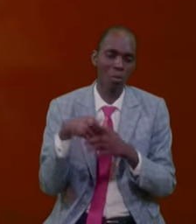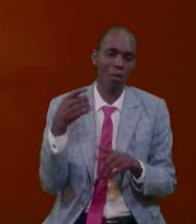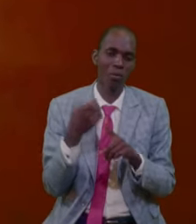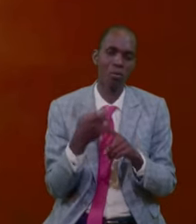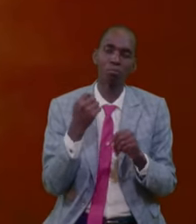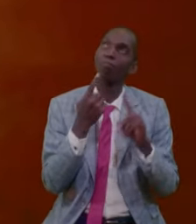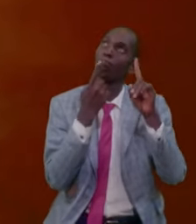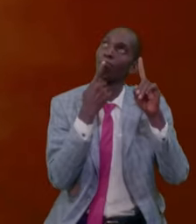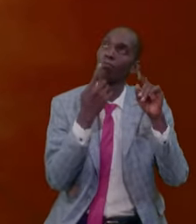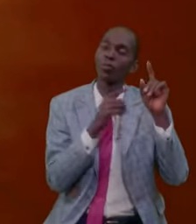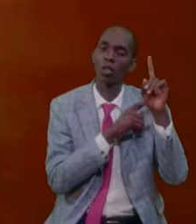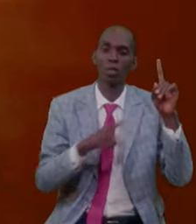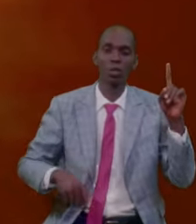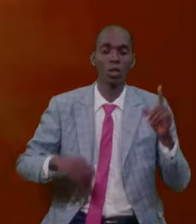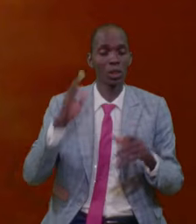man live.